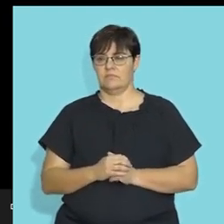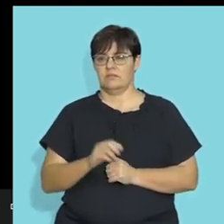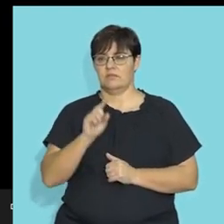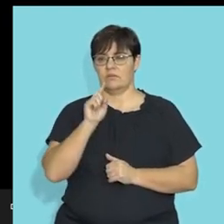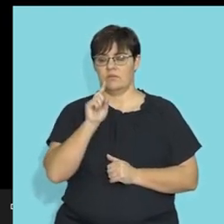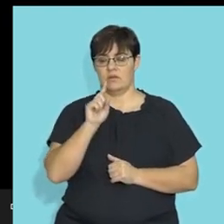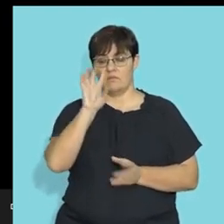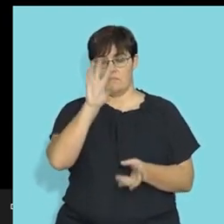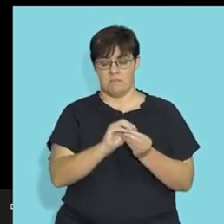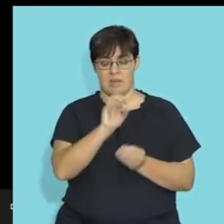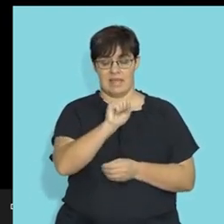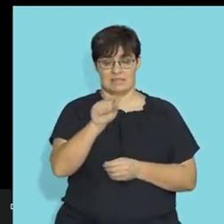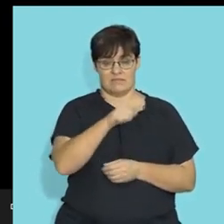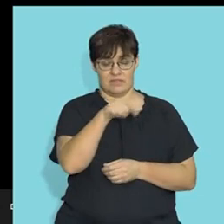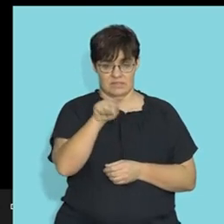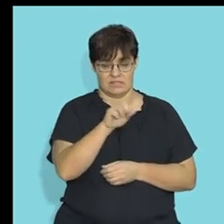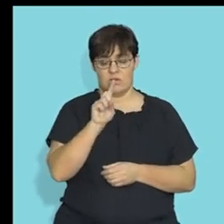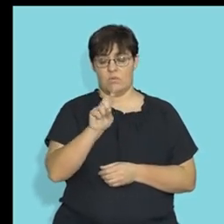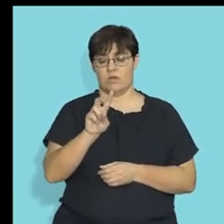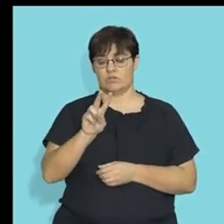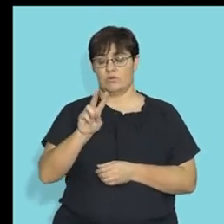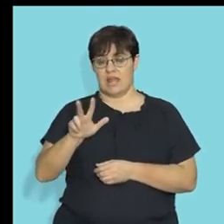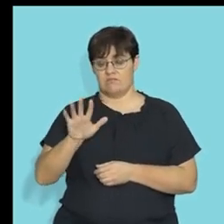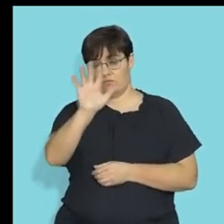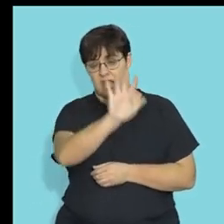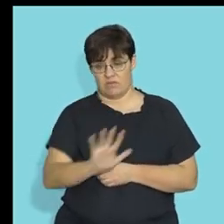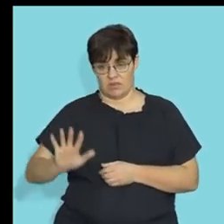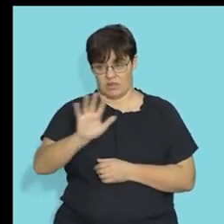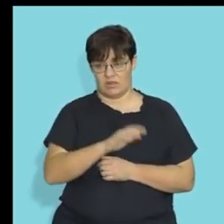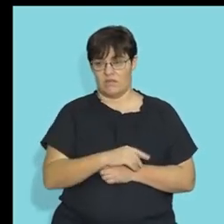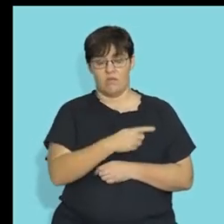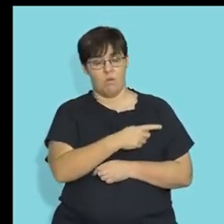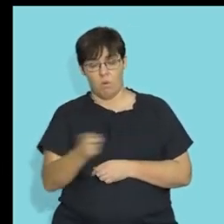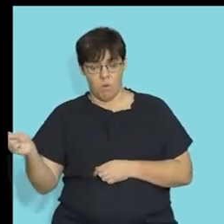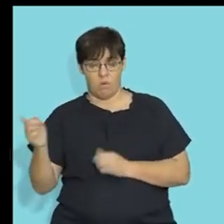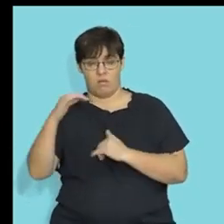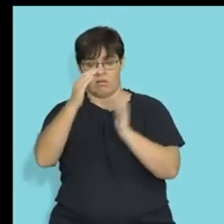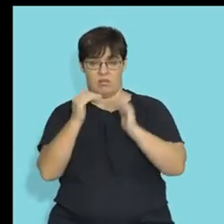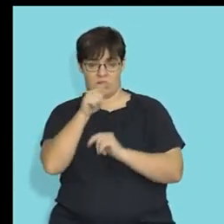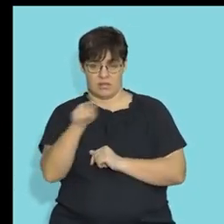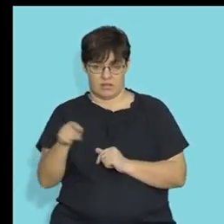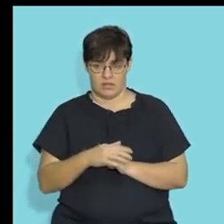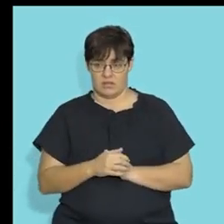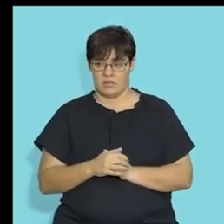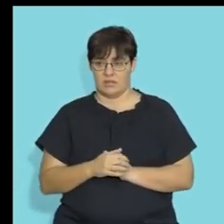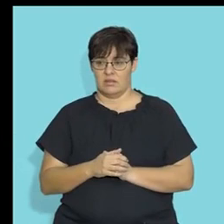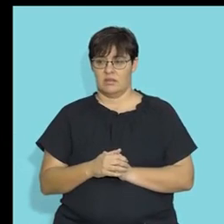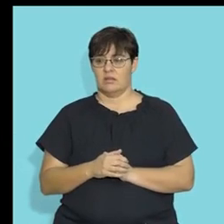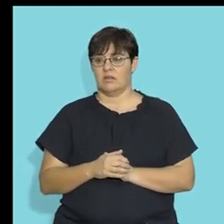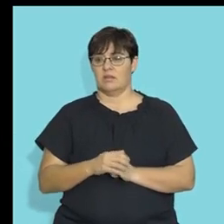So the sum to infinity for the area of all of